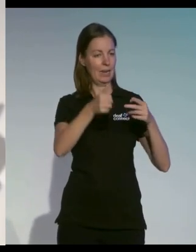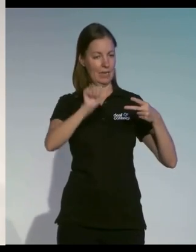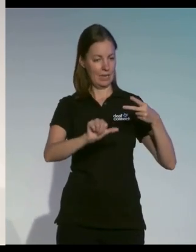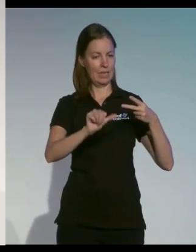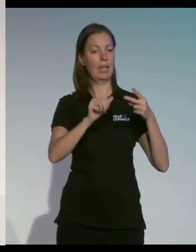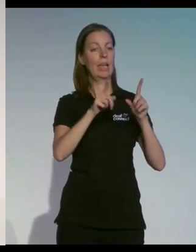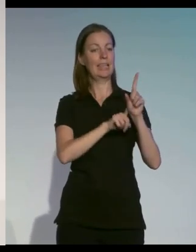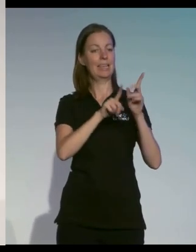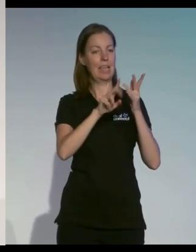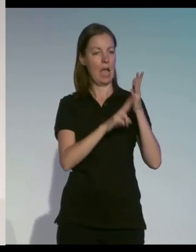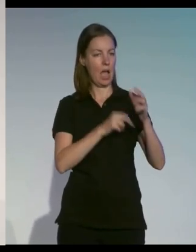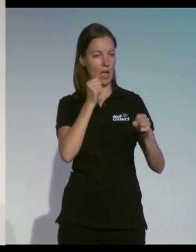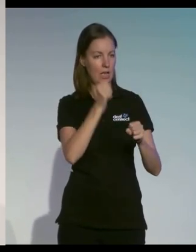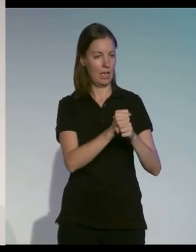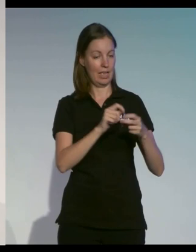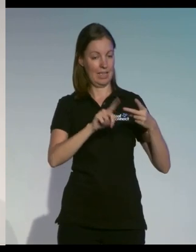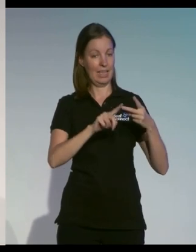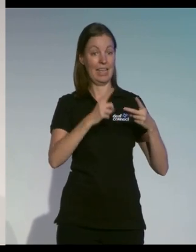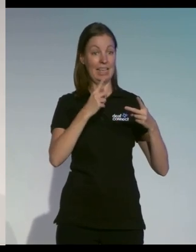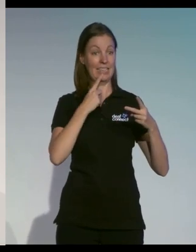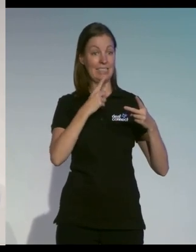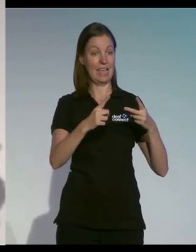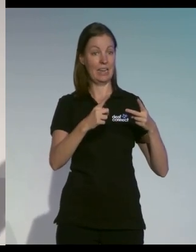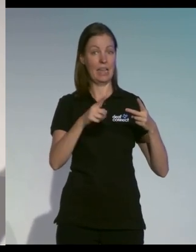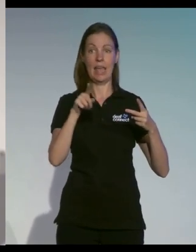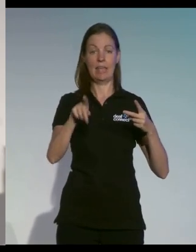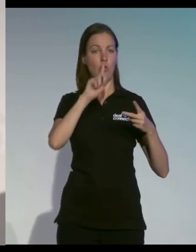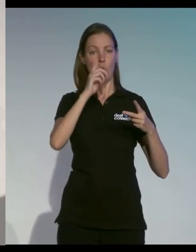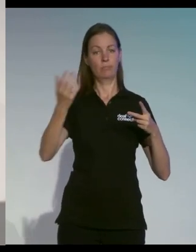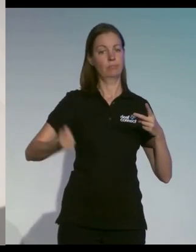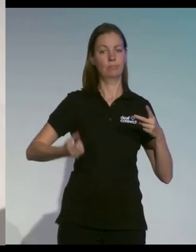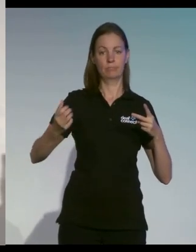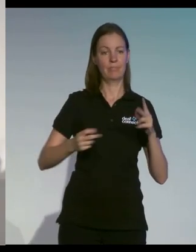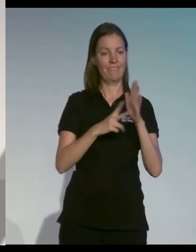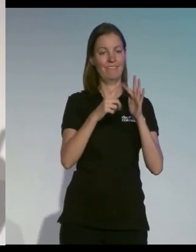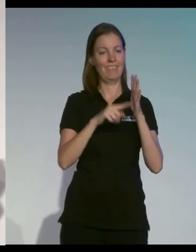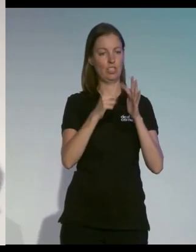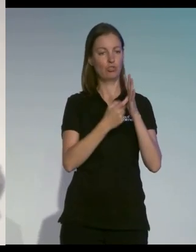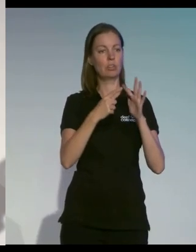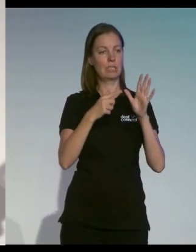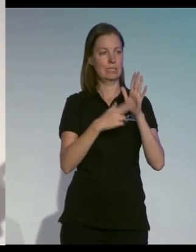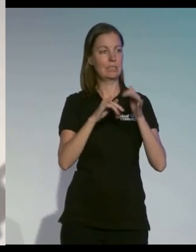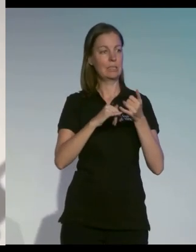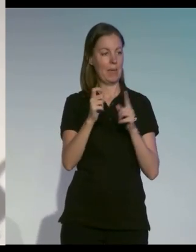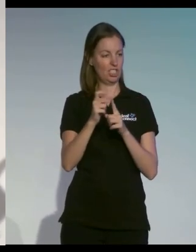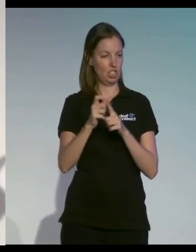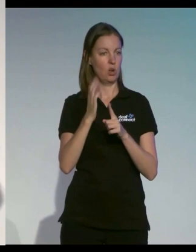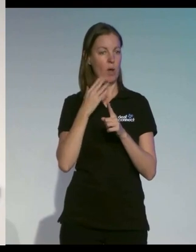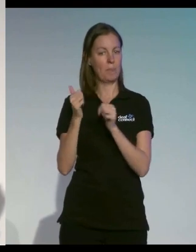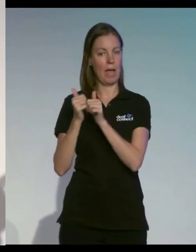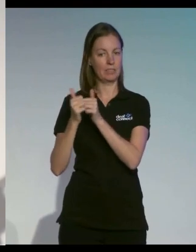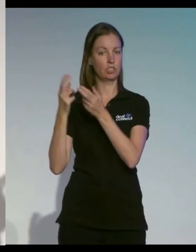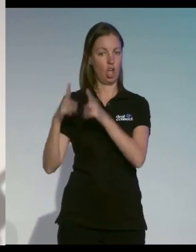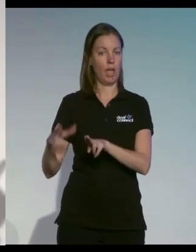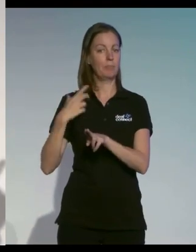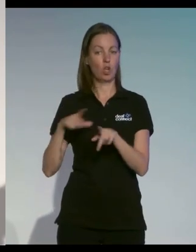Young, he claimed that he had been denied the veterans' pension when his partner died because it was a same-sex